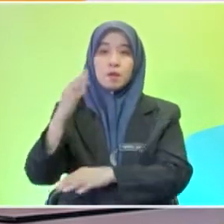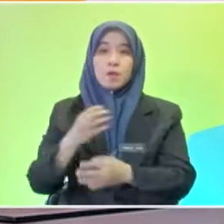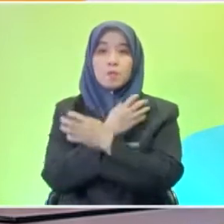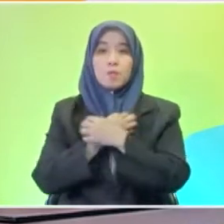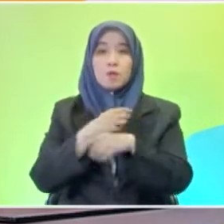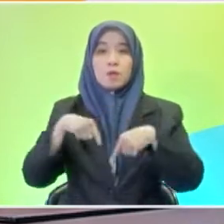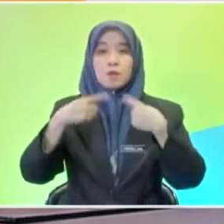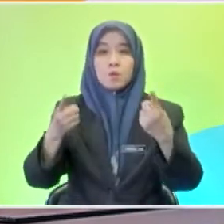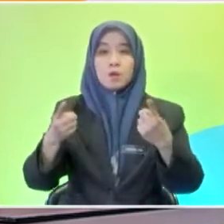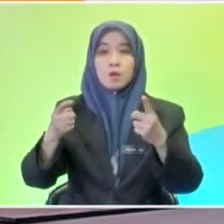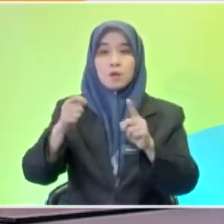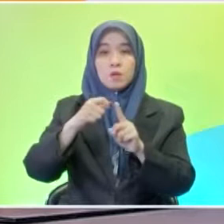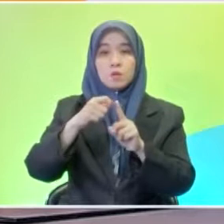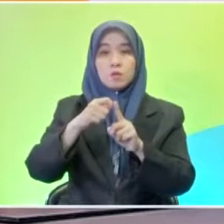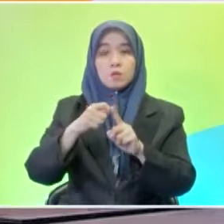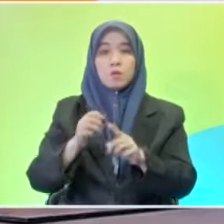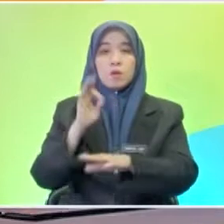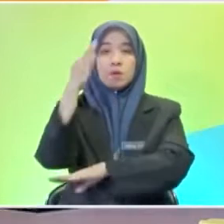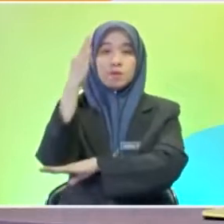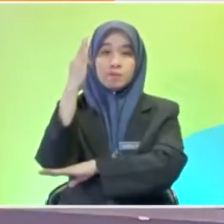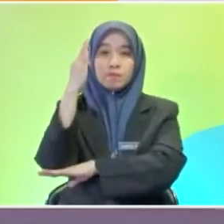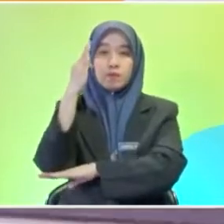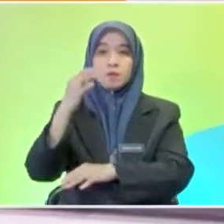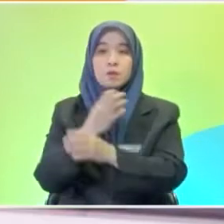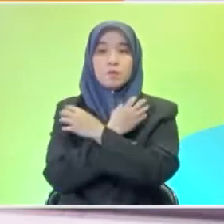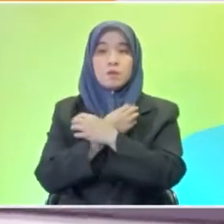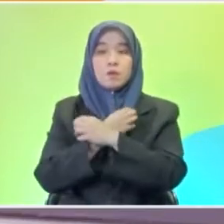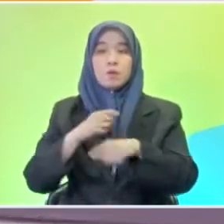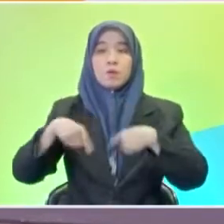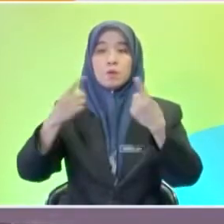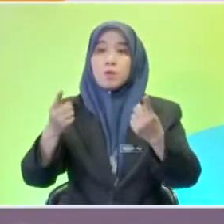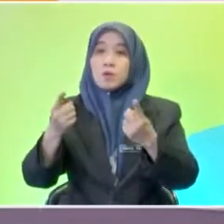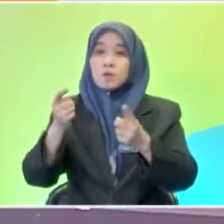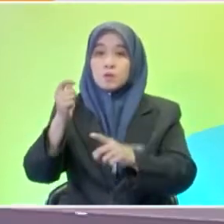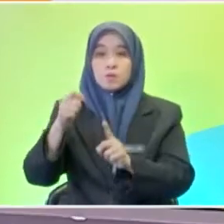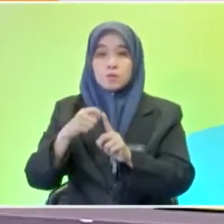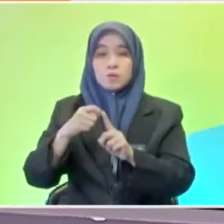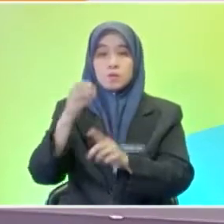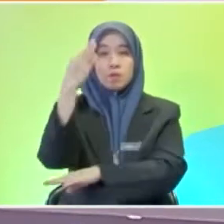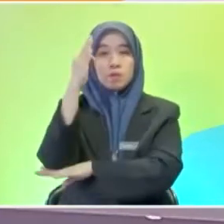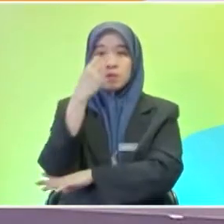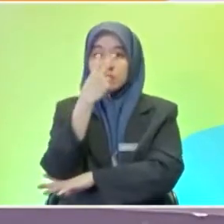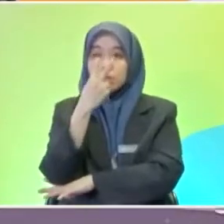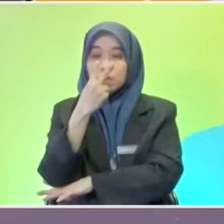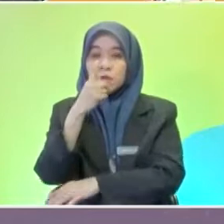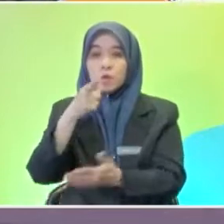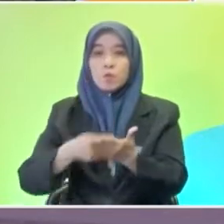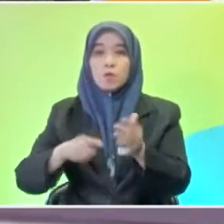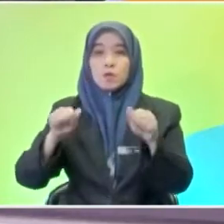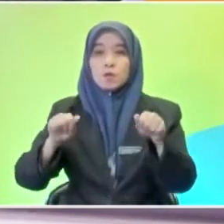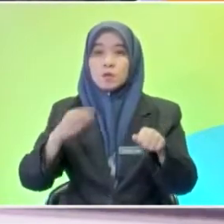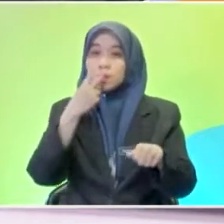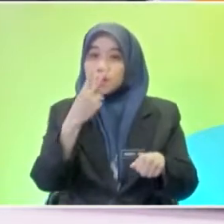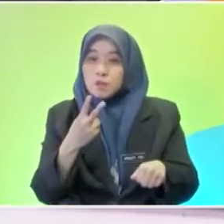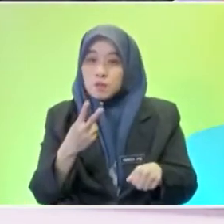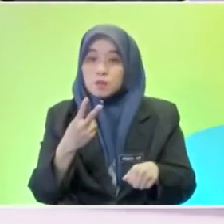went through the forest. The bear went through the forest to see what he could see.